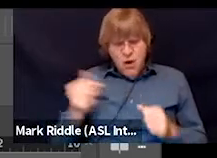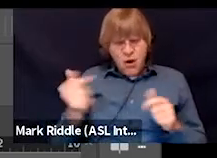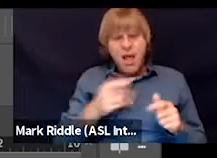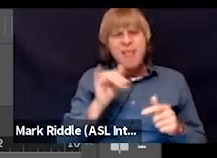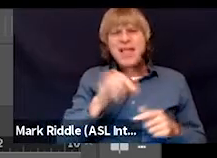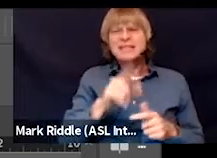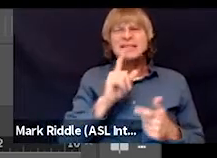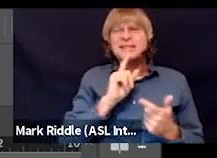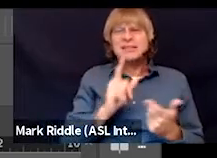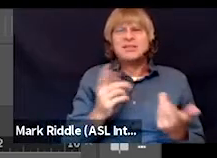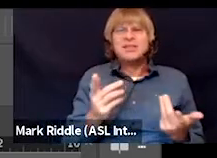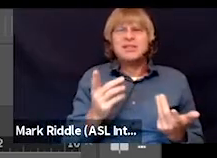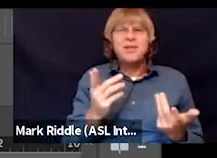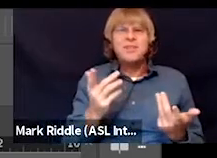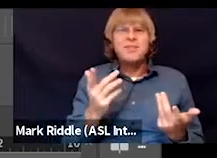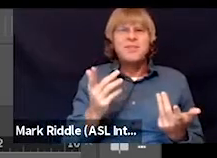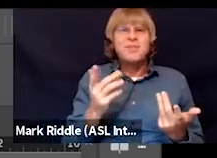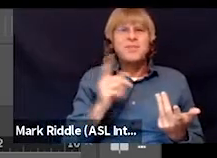a particularly